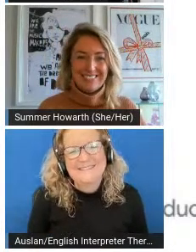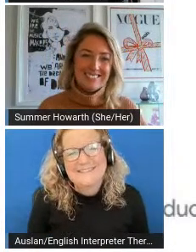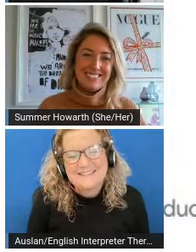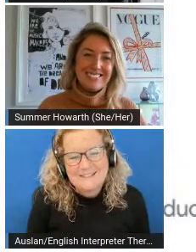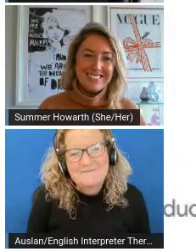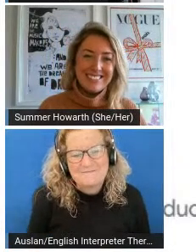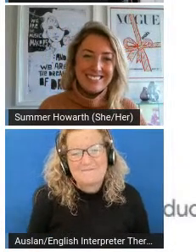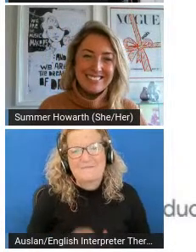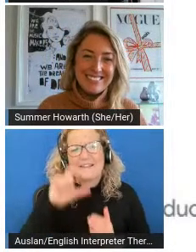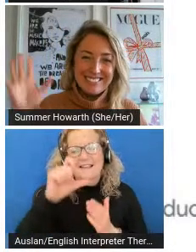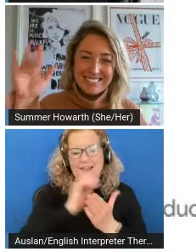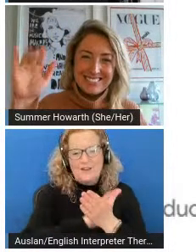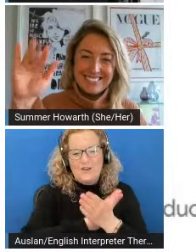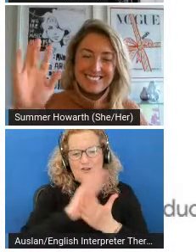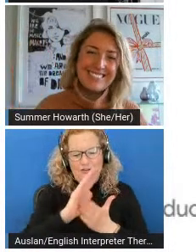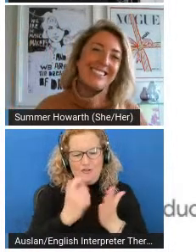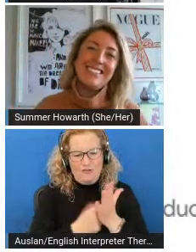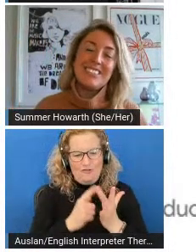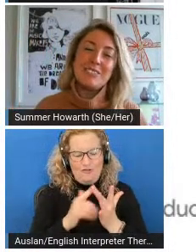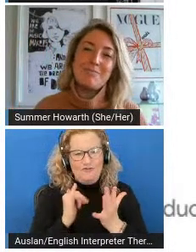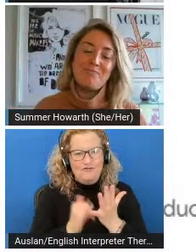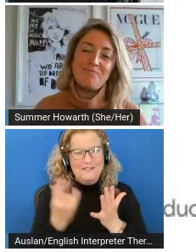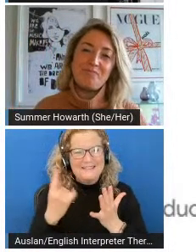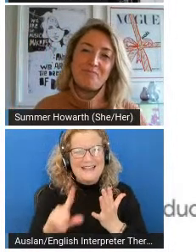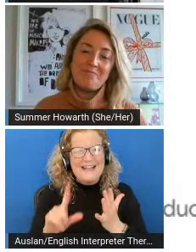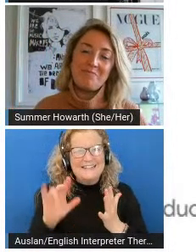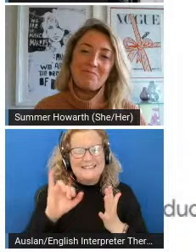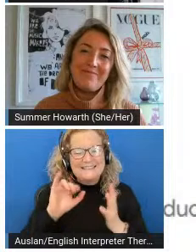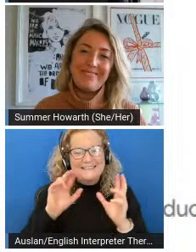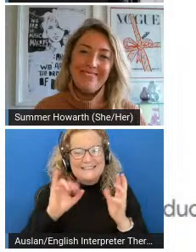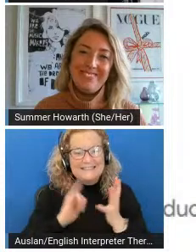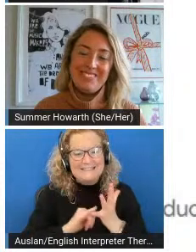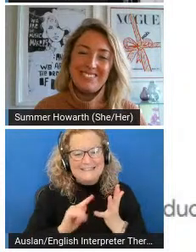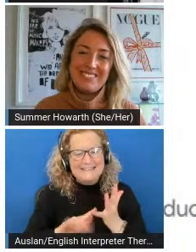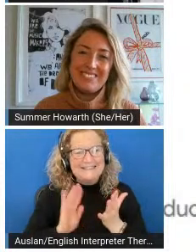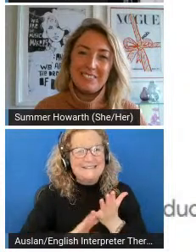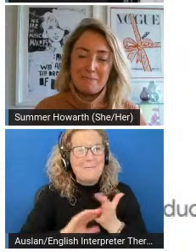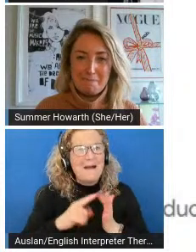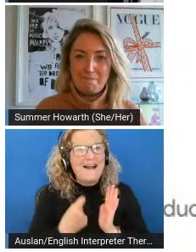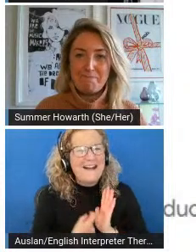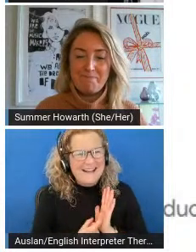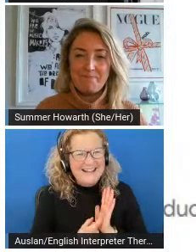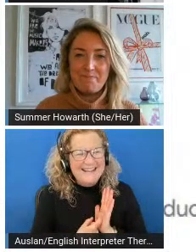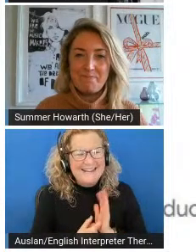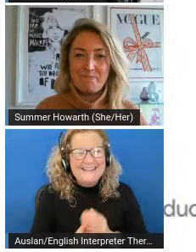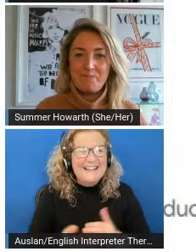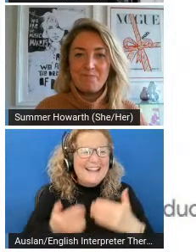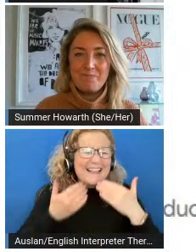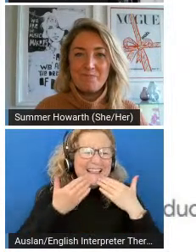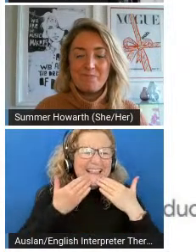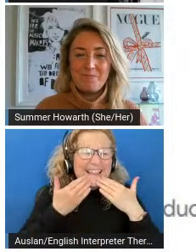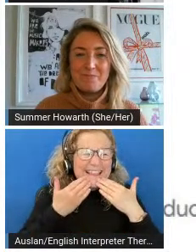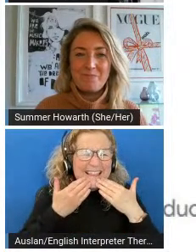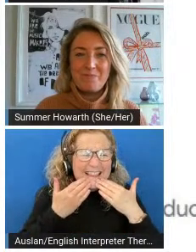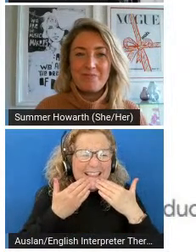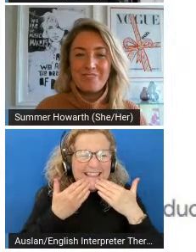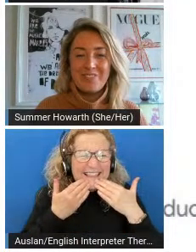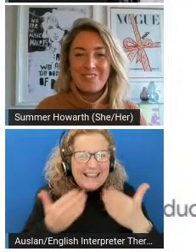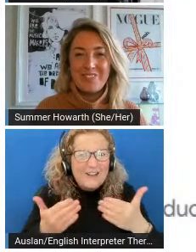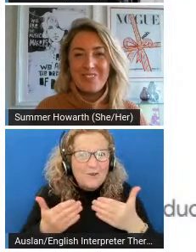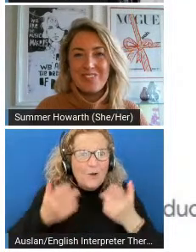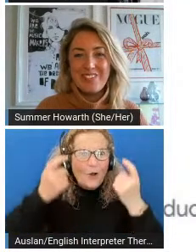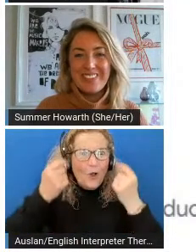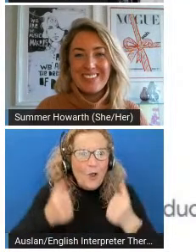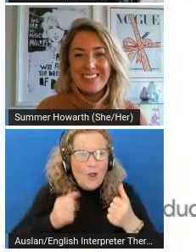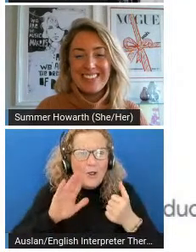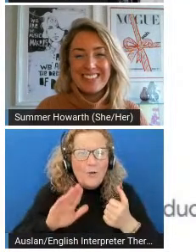Chris and Summer. We'll hand over to you. Thanks again for all your wonderful insights and knowledge and wisdom that you're going to share with